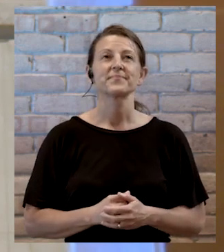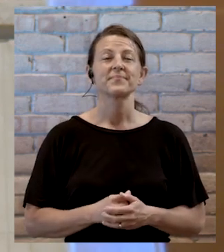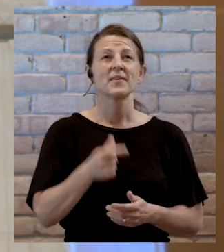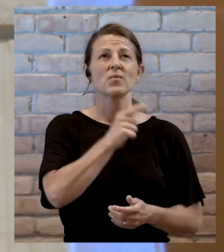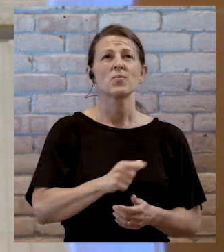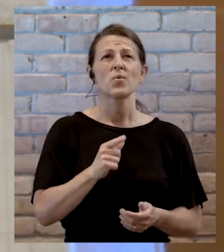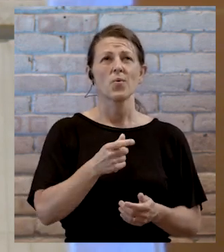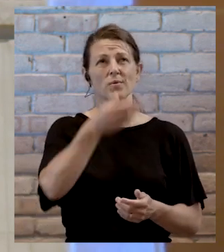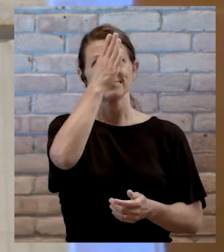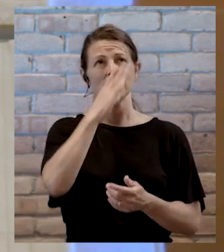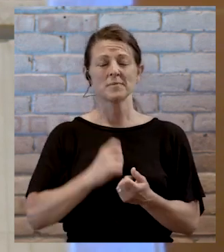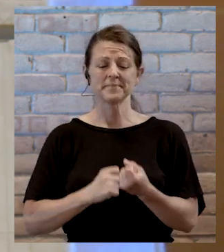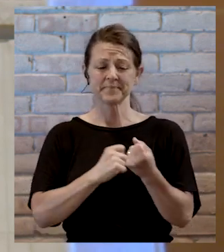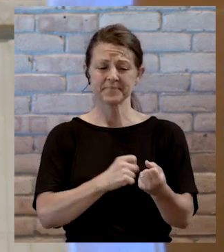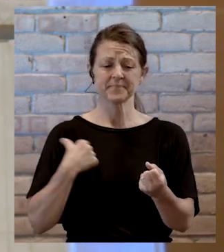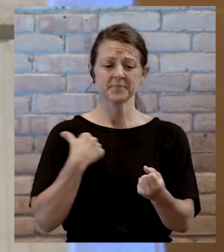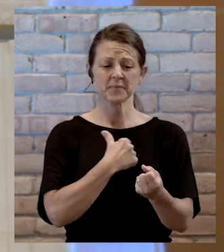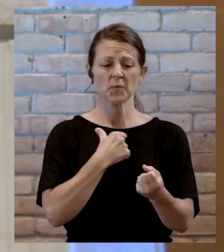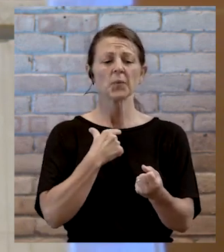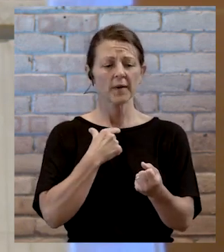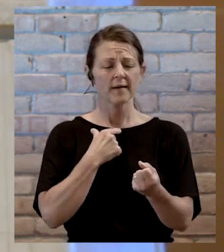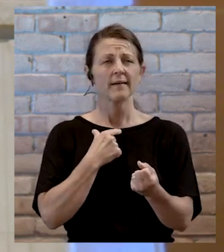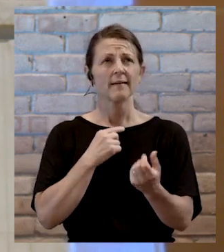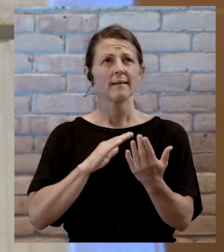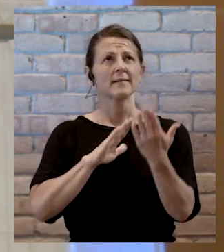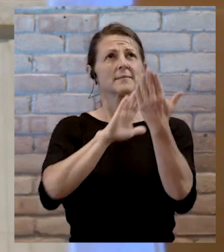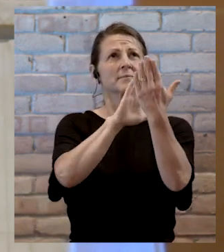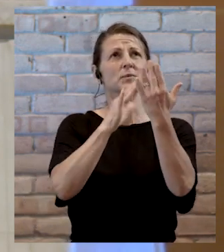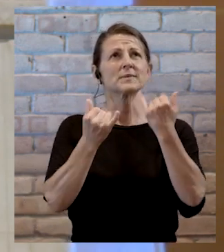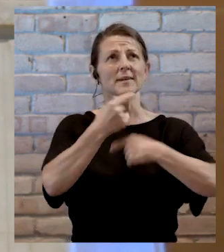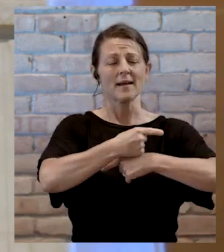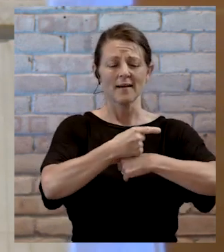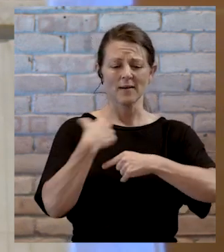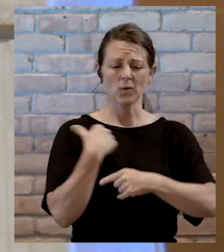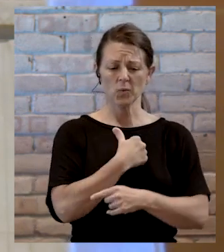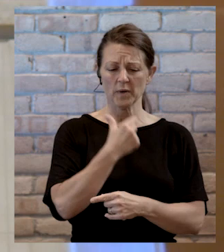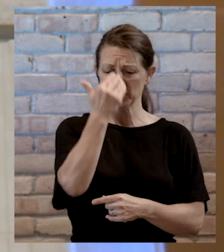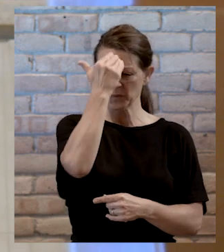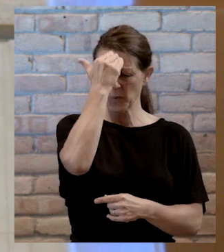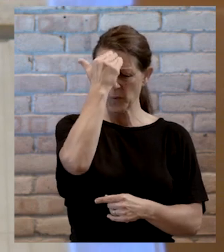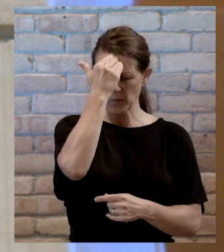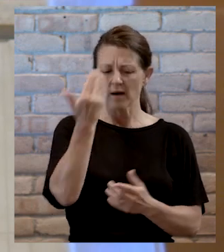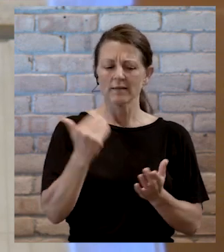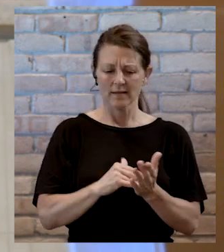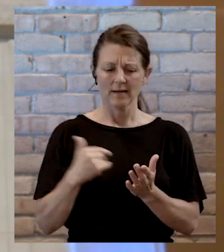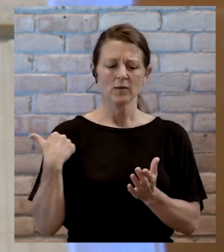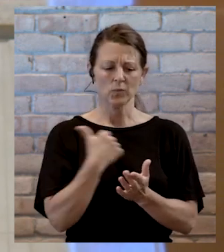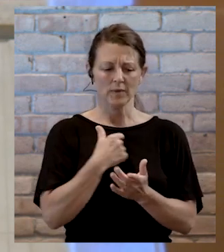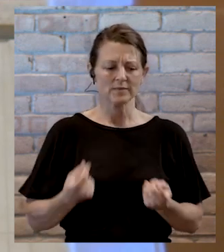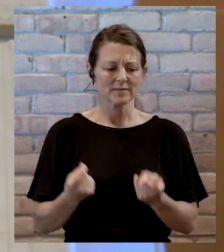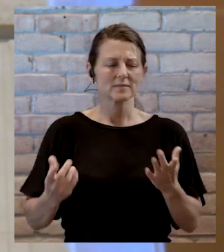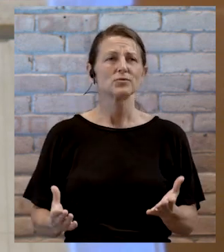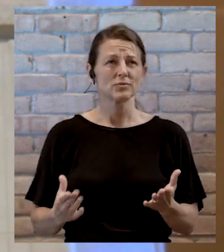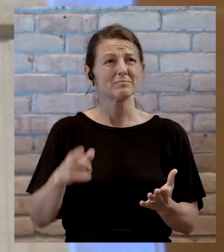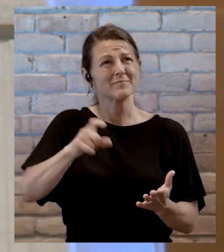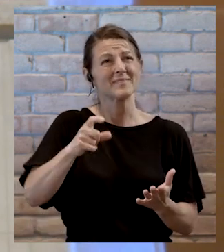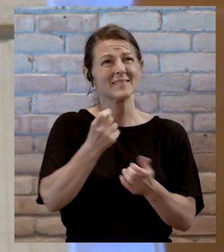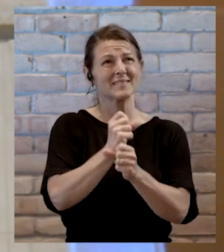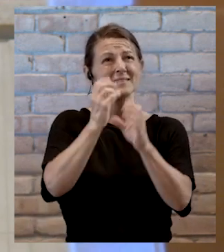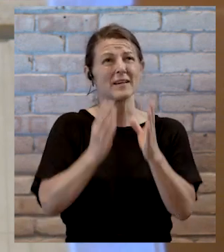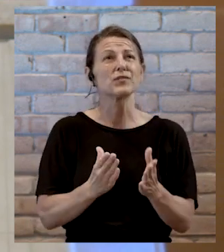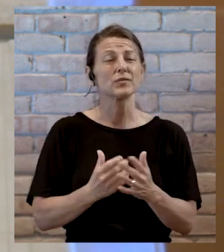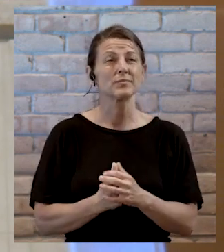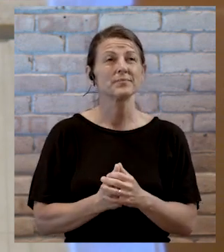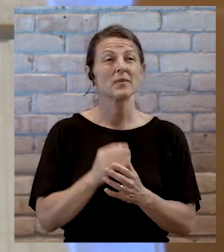Lord God Almighty, we come to you this day being reminded once again that we are sinners in need of a Savior. Your